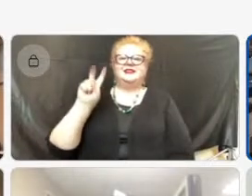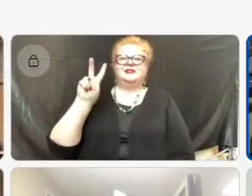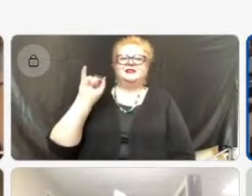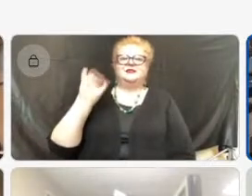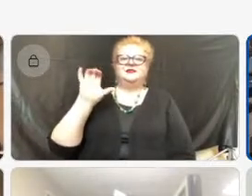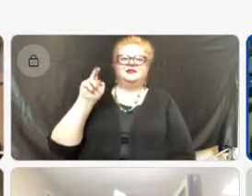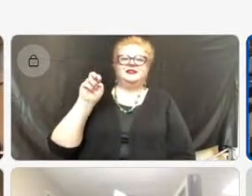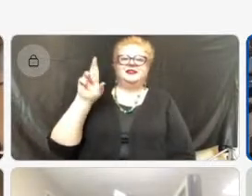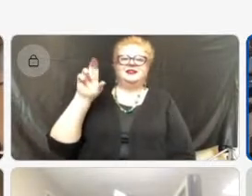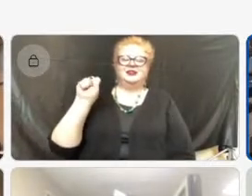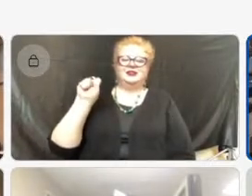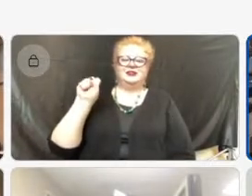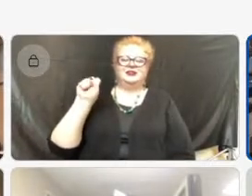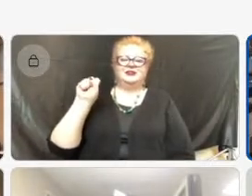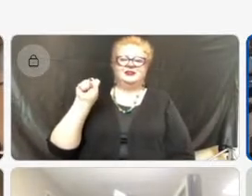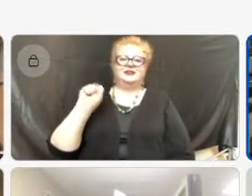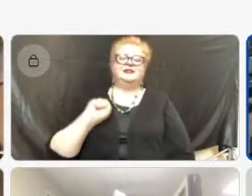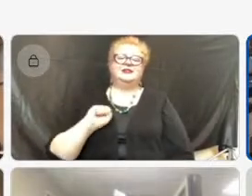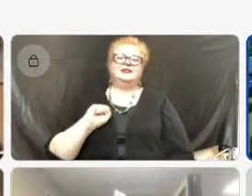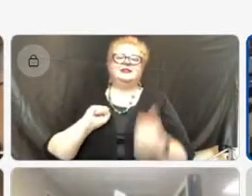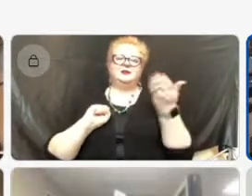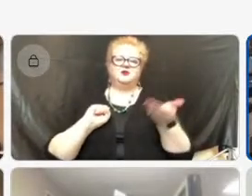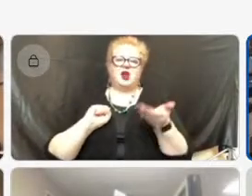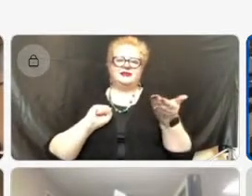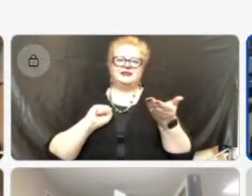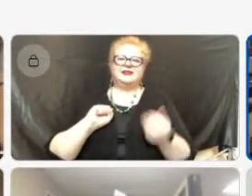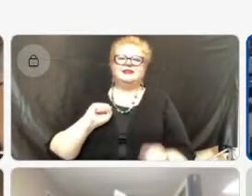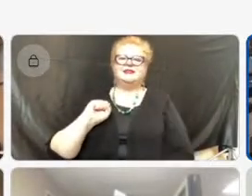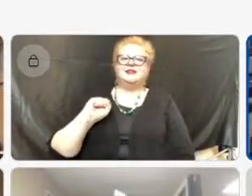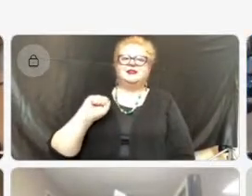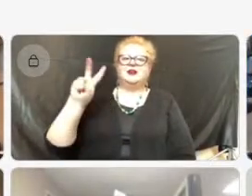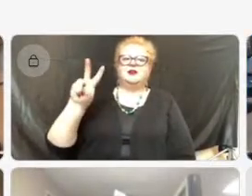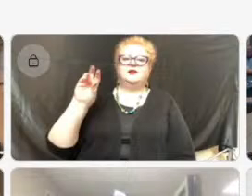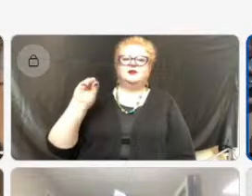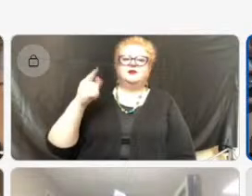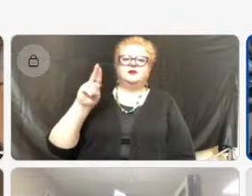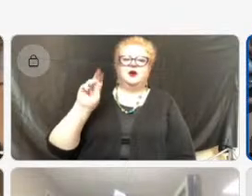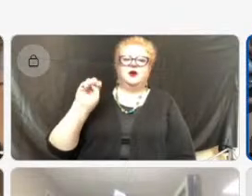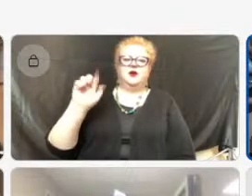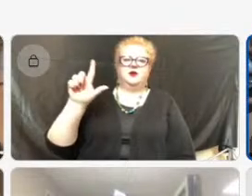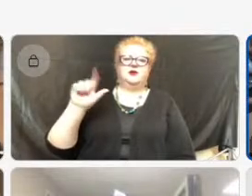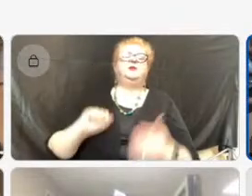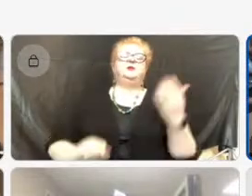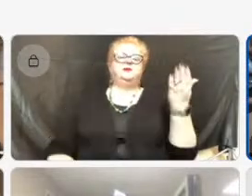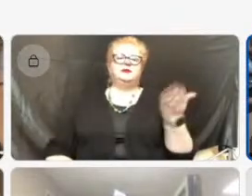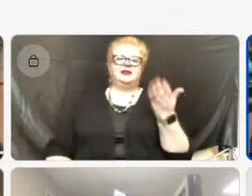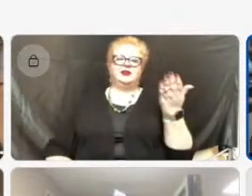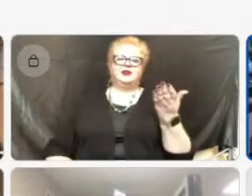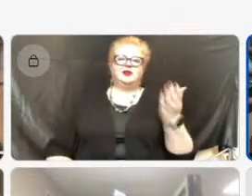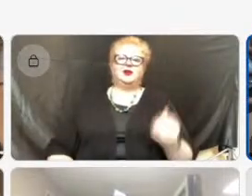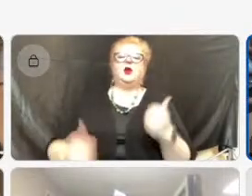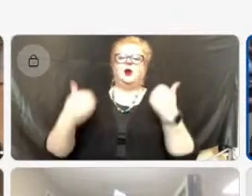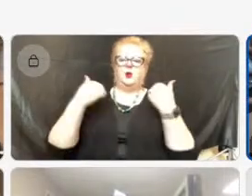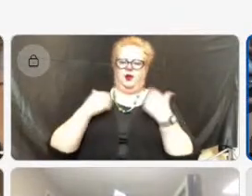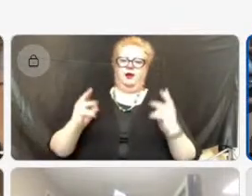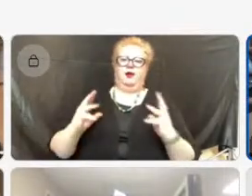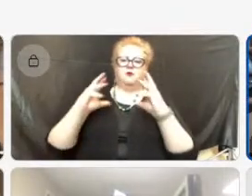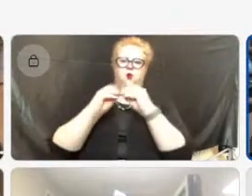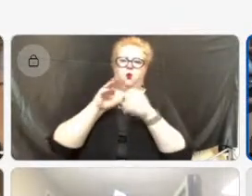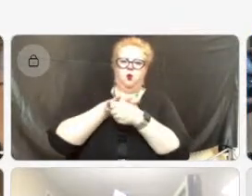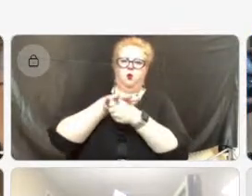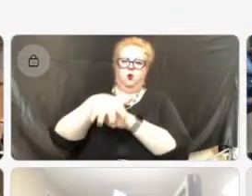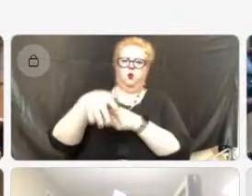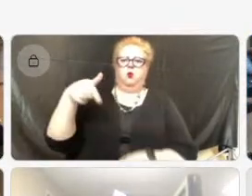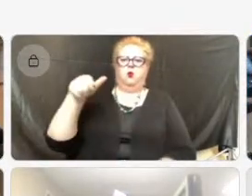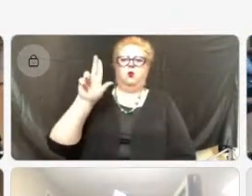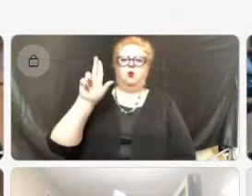Vickers? Present. And Vogel? Here. We have a quorum.